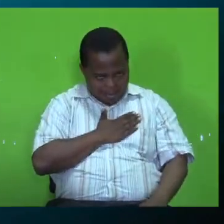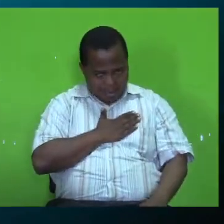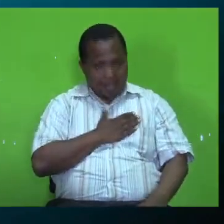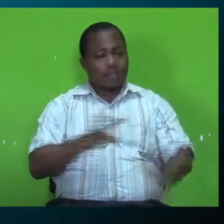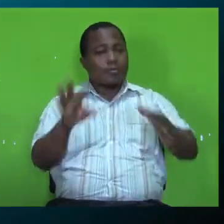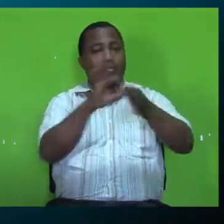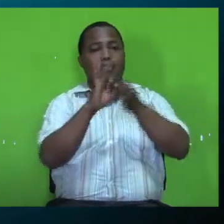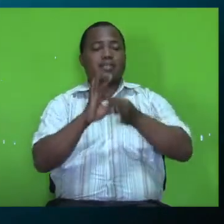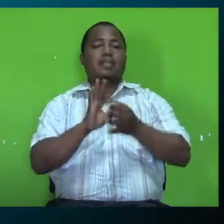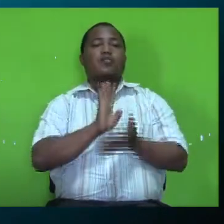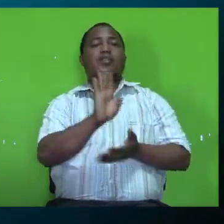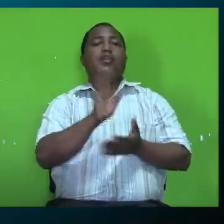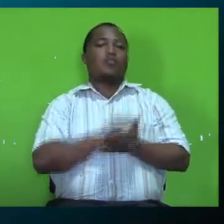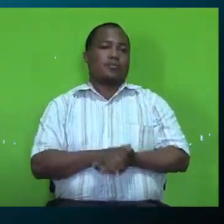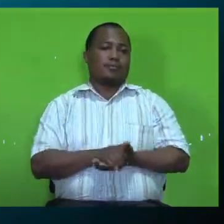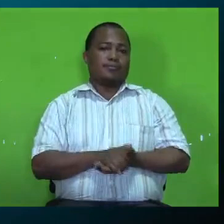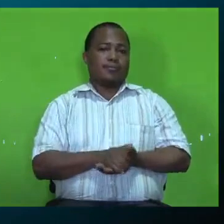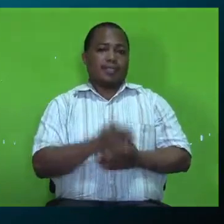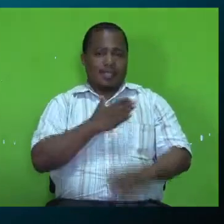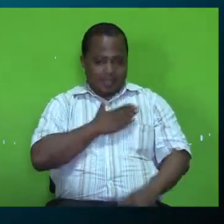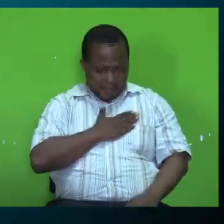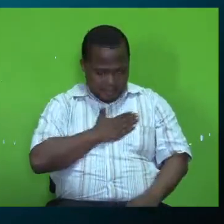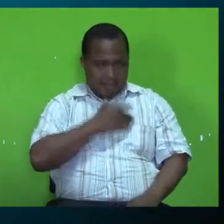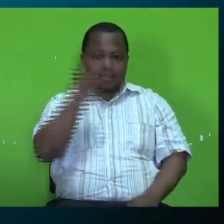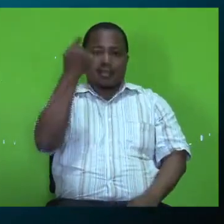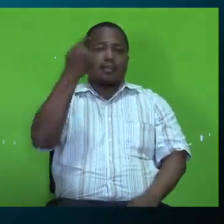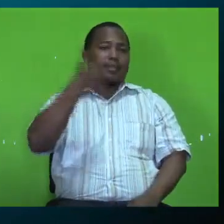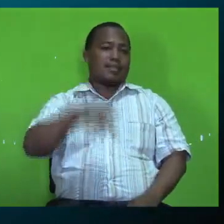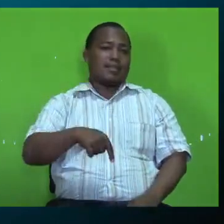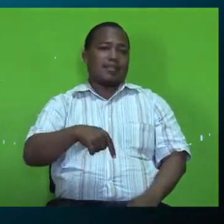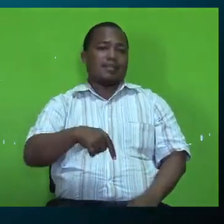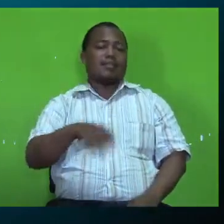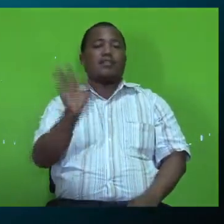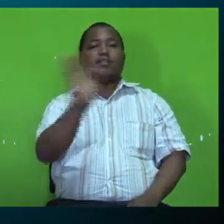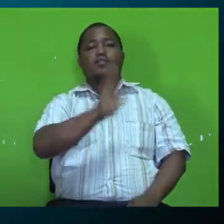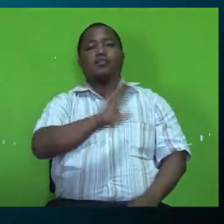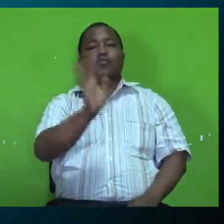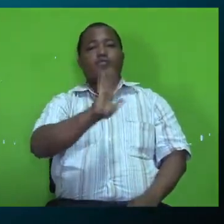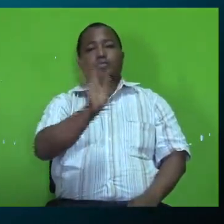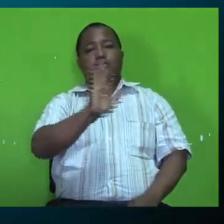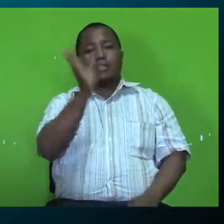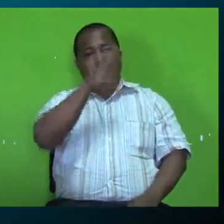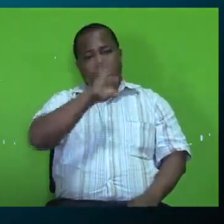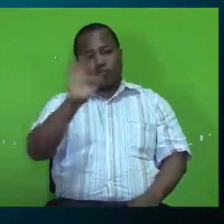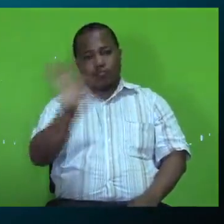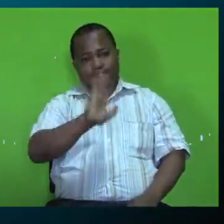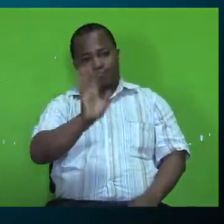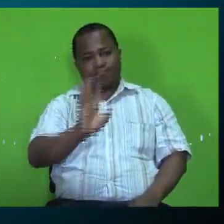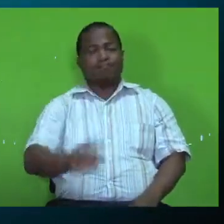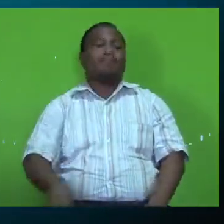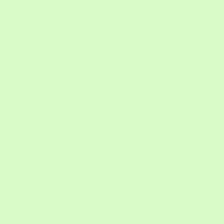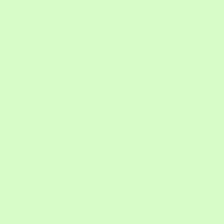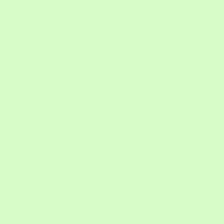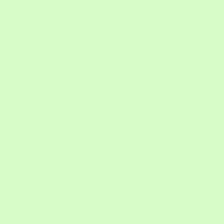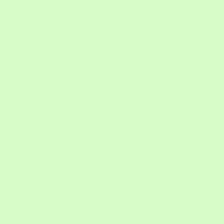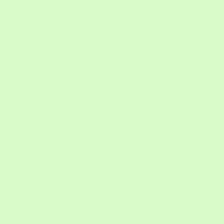for cooperation. Thank you very much. Have a nice day.